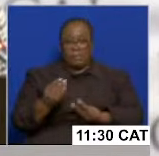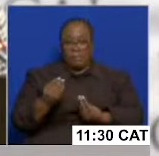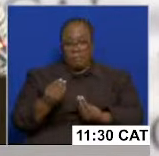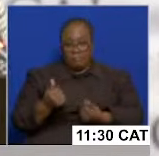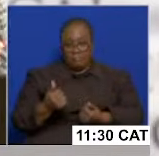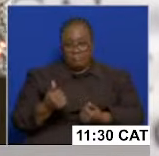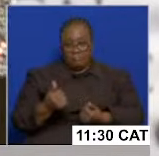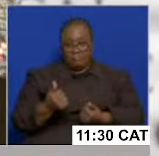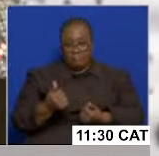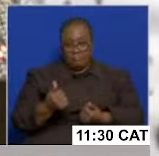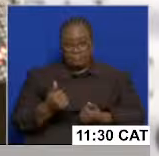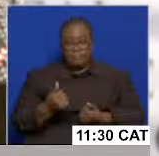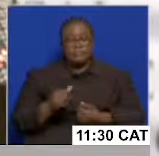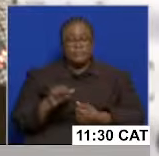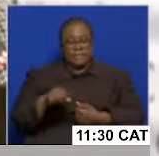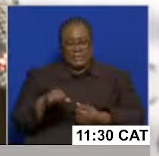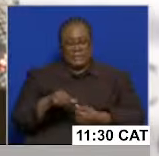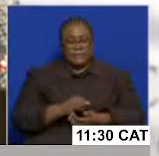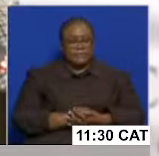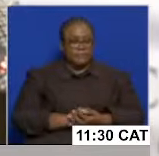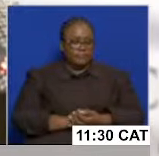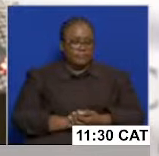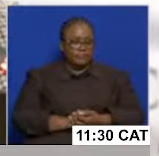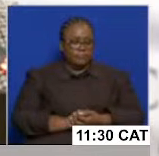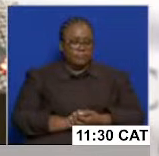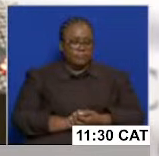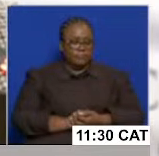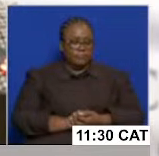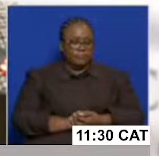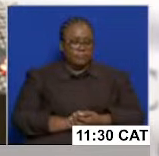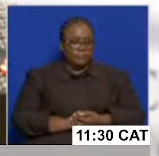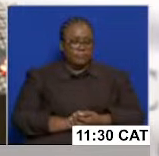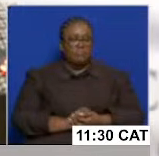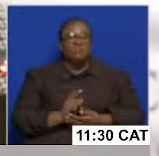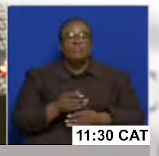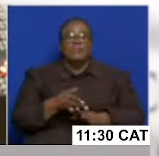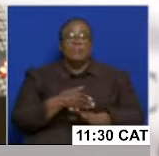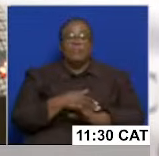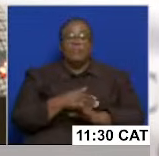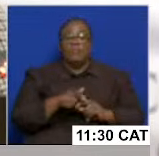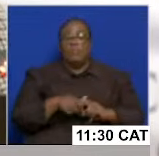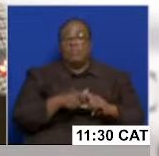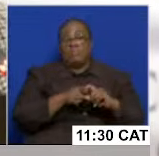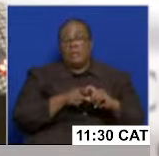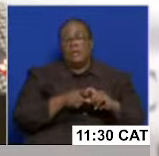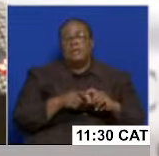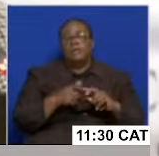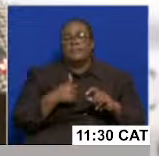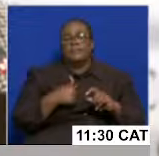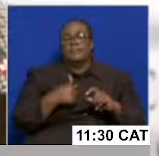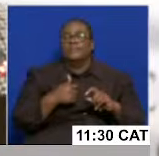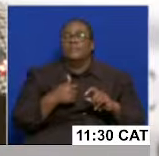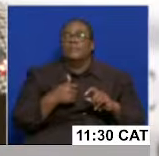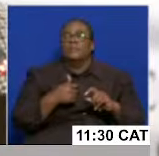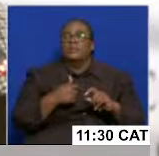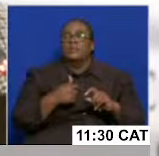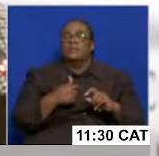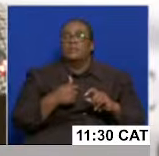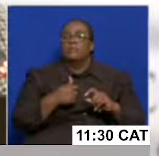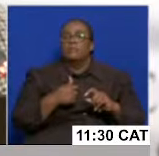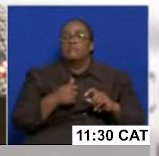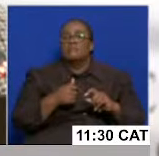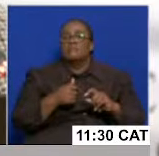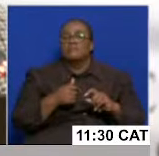Okay. Prior to the break, I had taken you through the